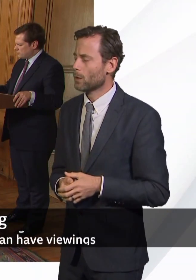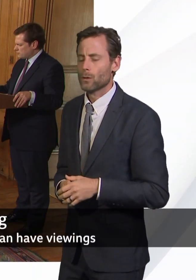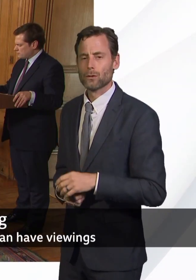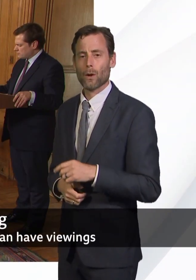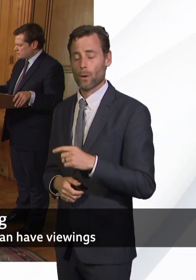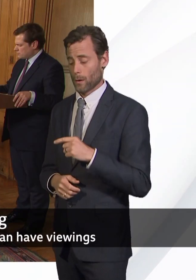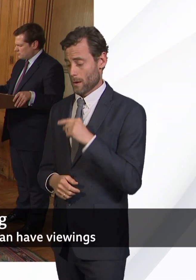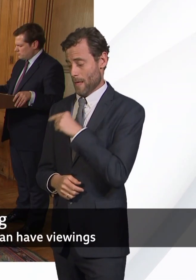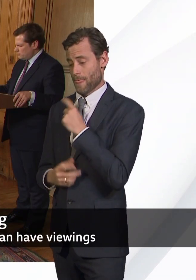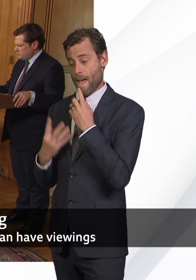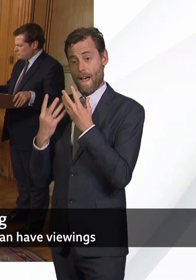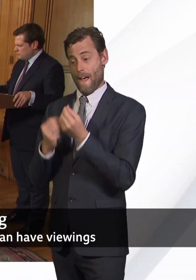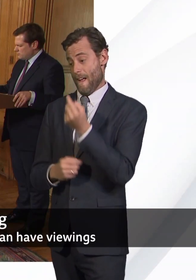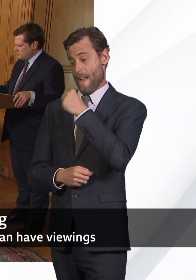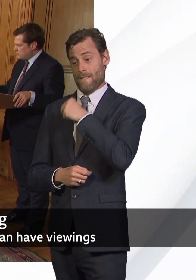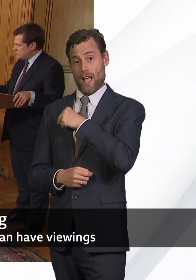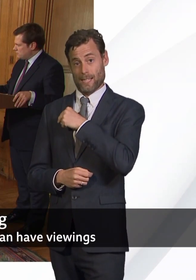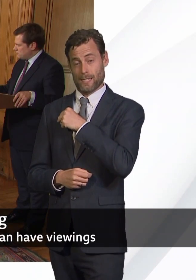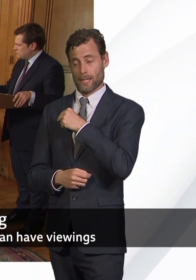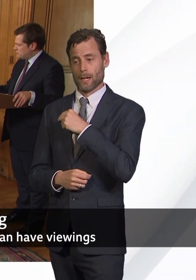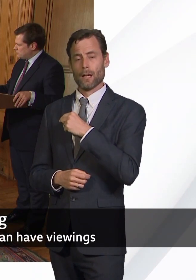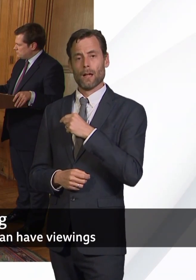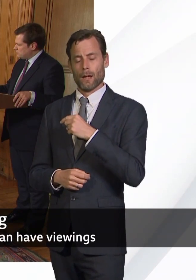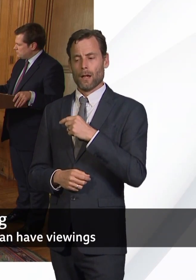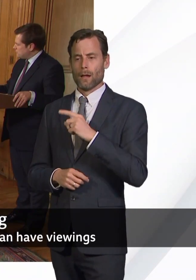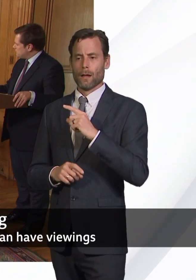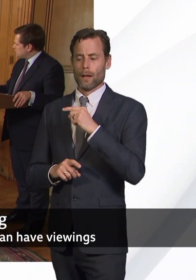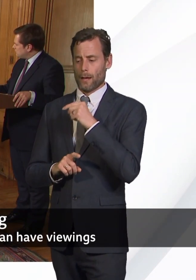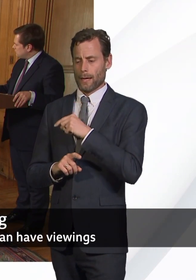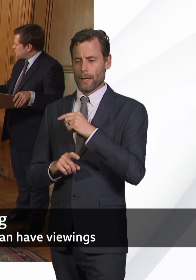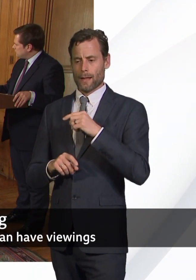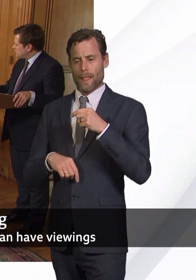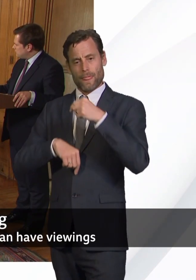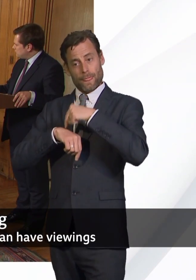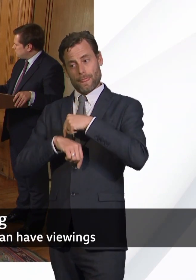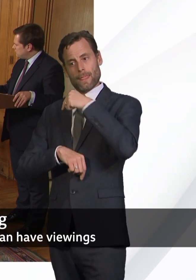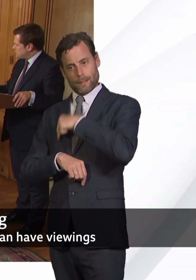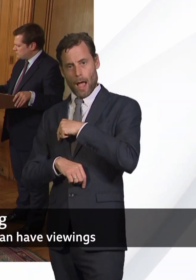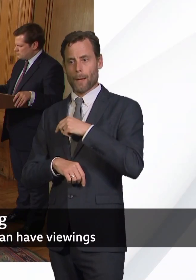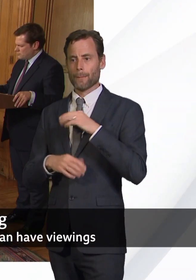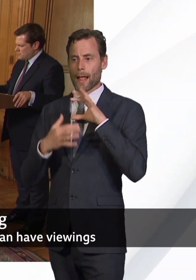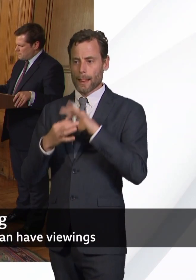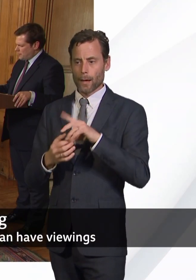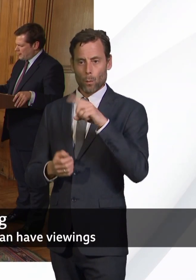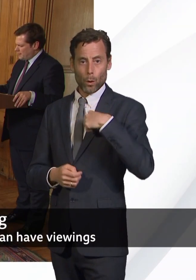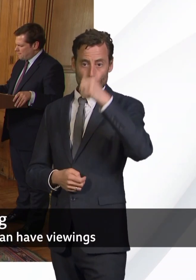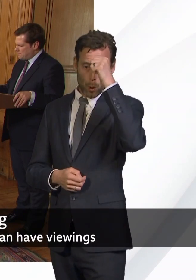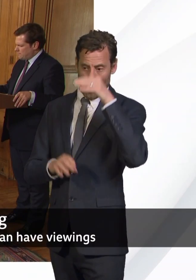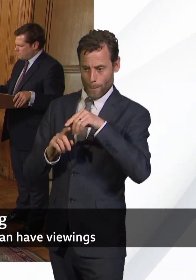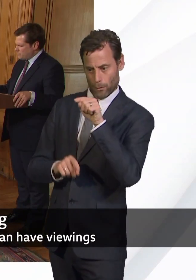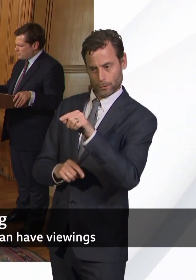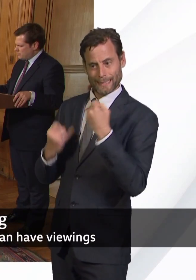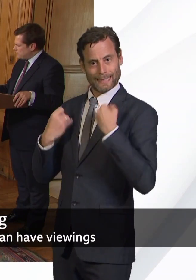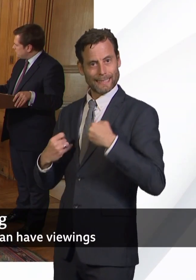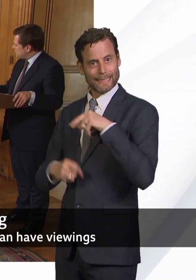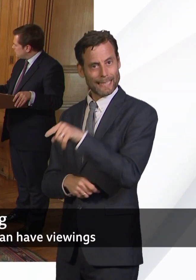epidemiology was at the time of the incident or the advice, and that will apply to any documents which Public Health England has produced. And I think at that